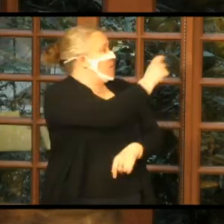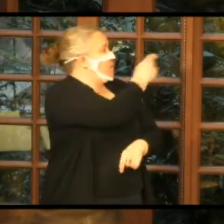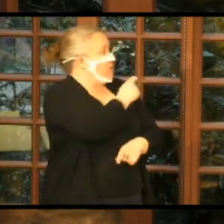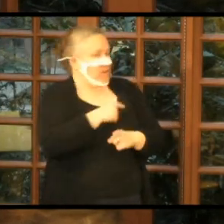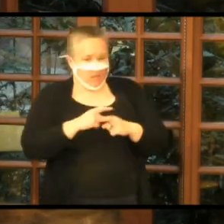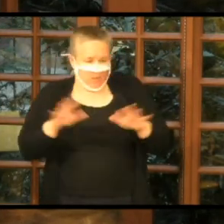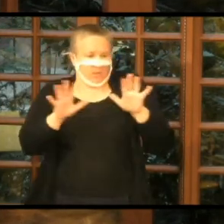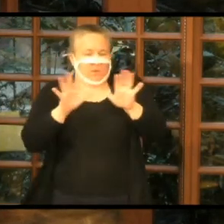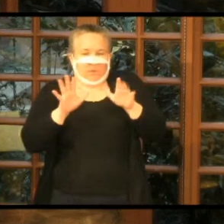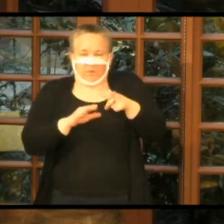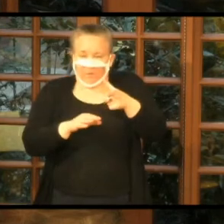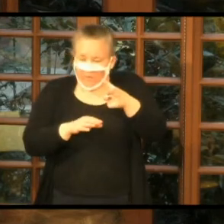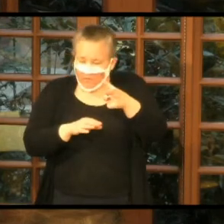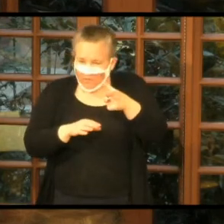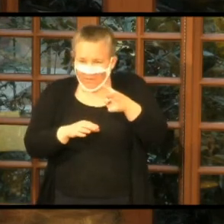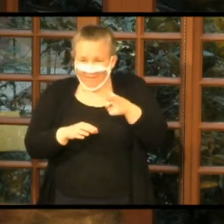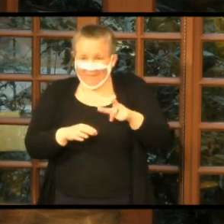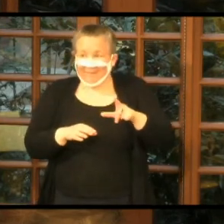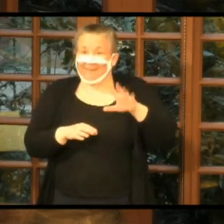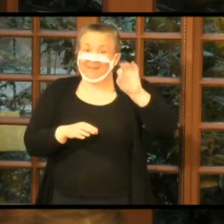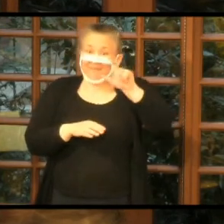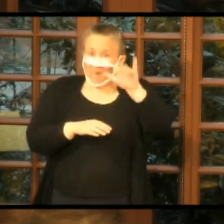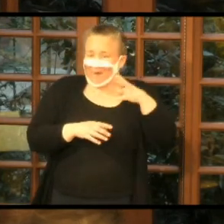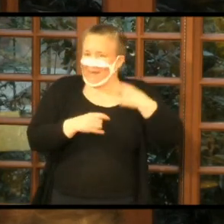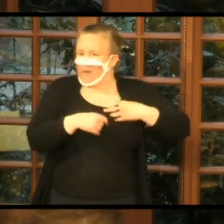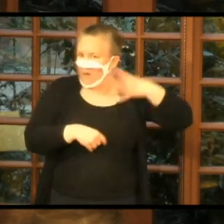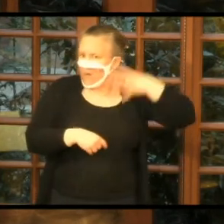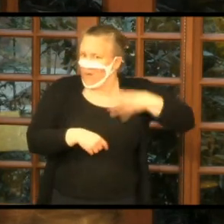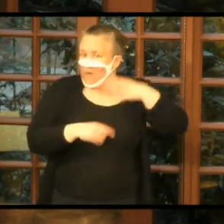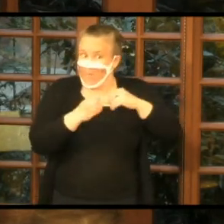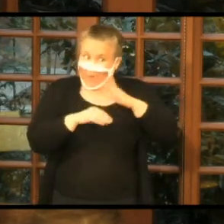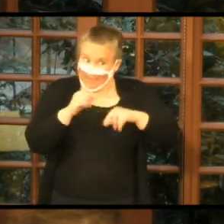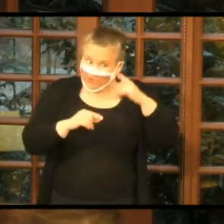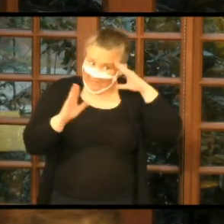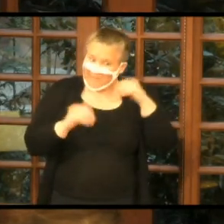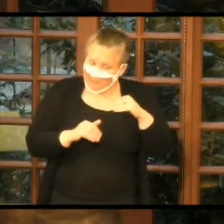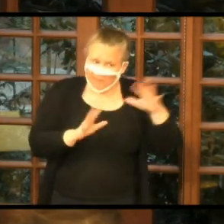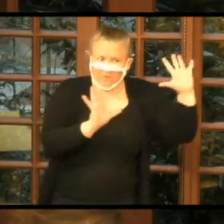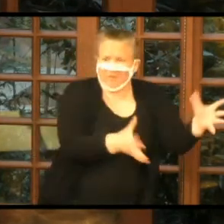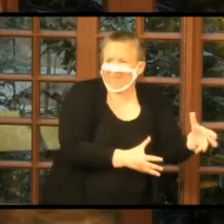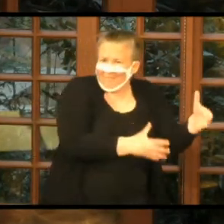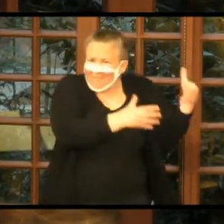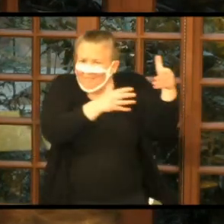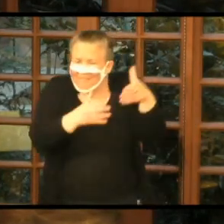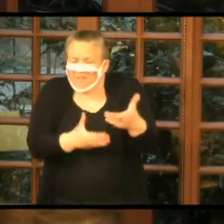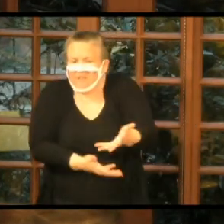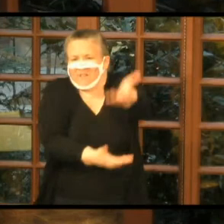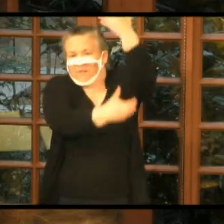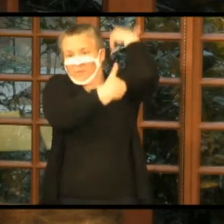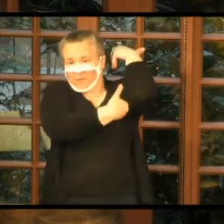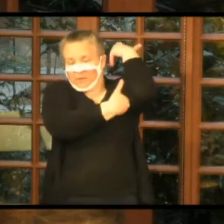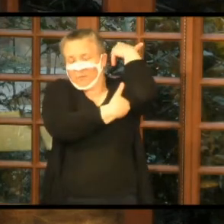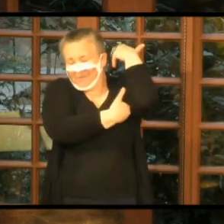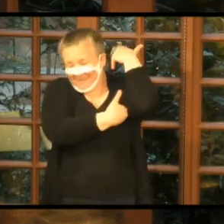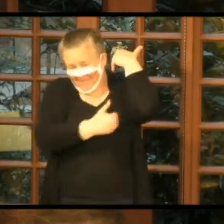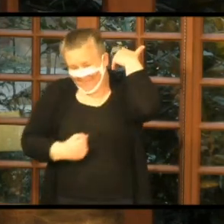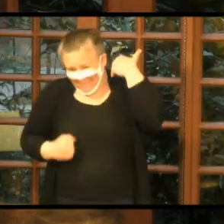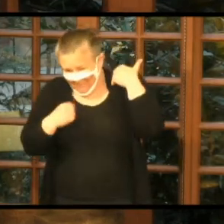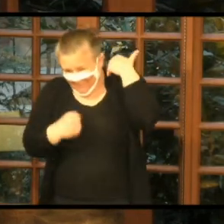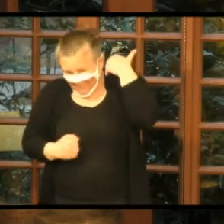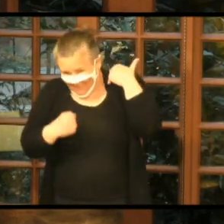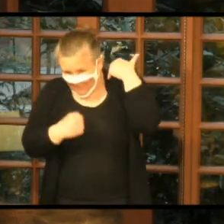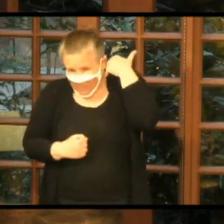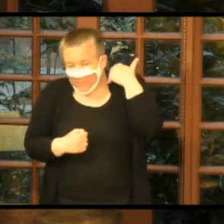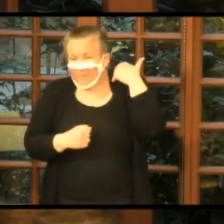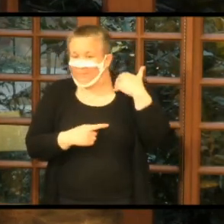reverie. She hoisted February, who was bleeding more than she'd expected, from the desk in a fireman's carry. February dripped a